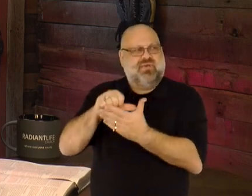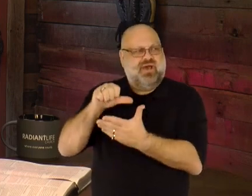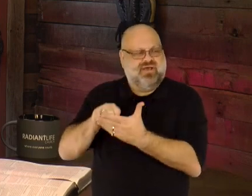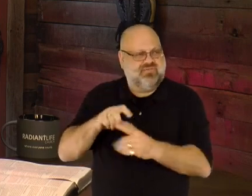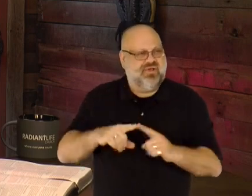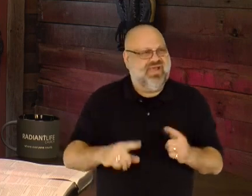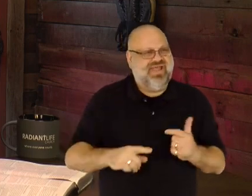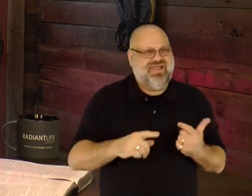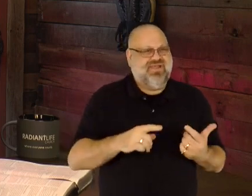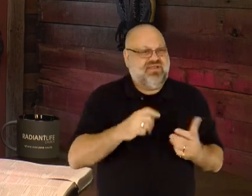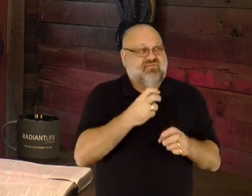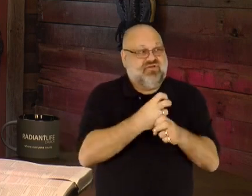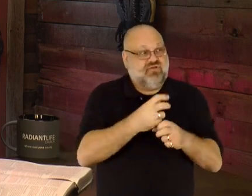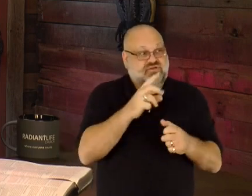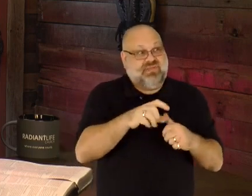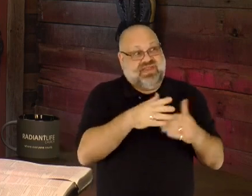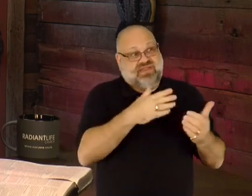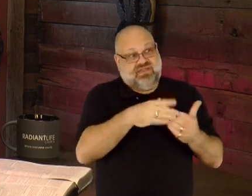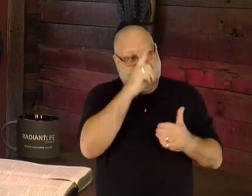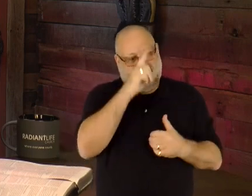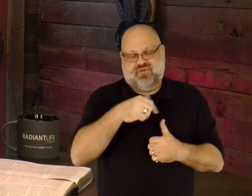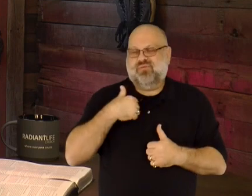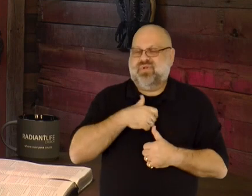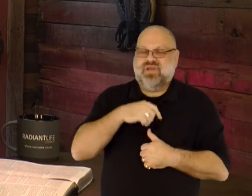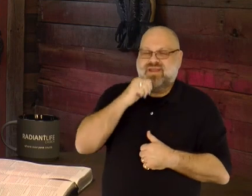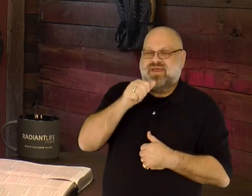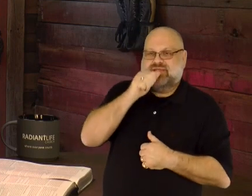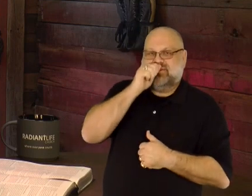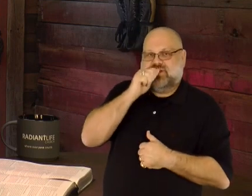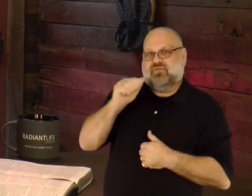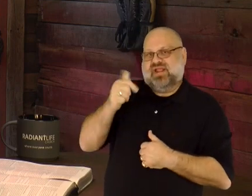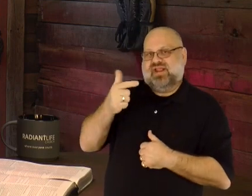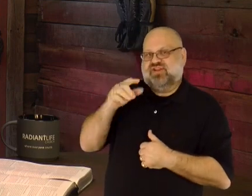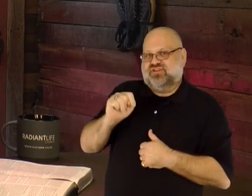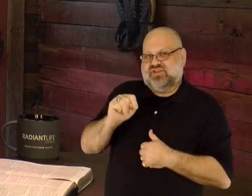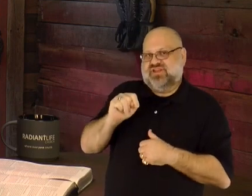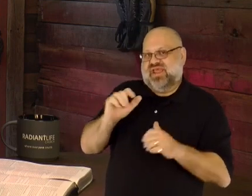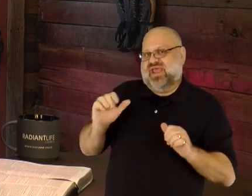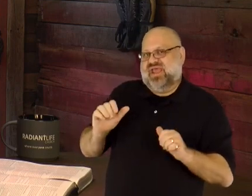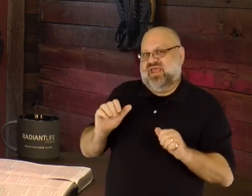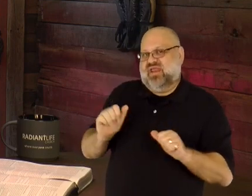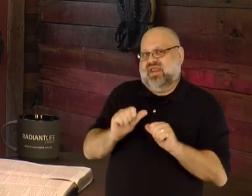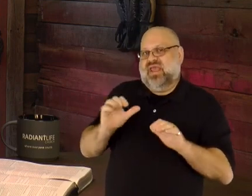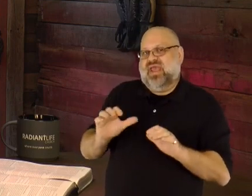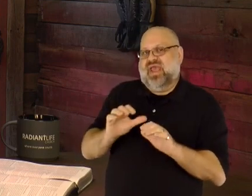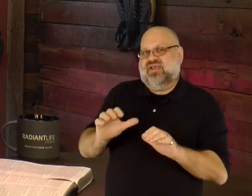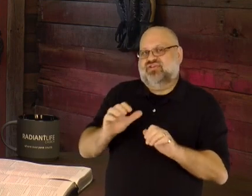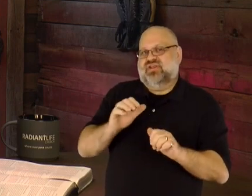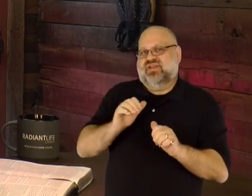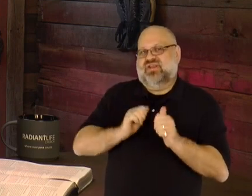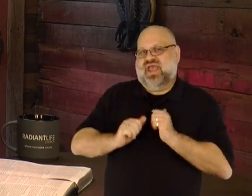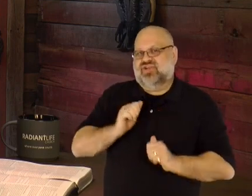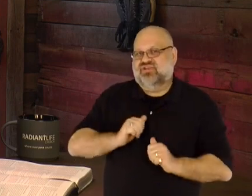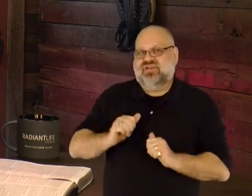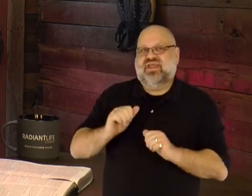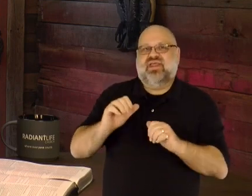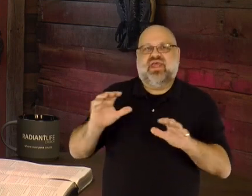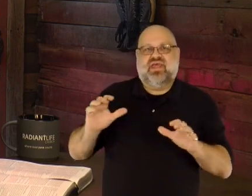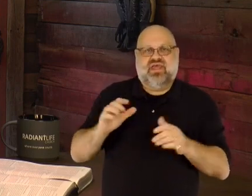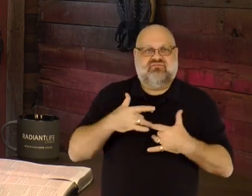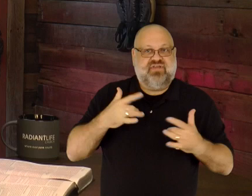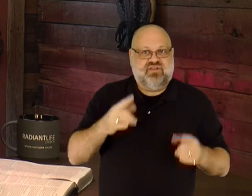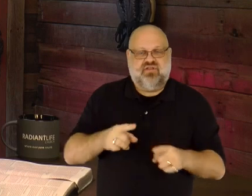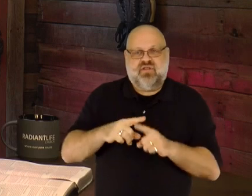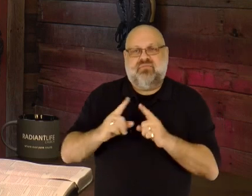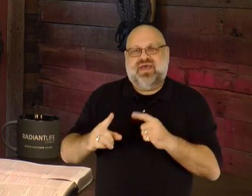action adventure, but we are agents of the Most High God. Being like Jesus with difficult things may